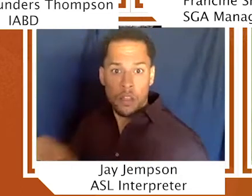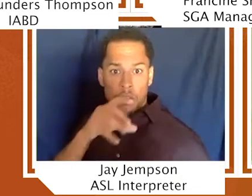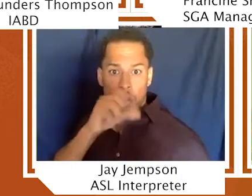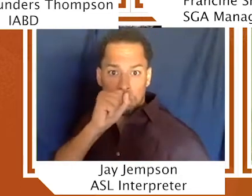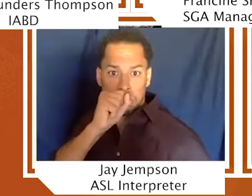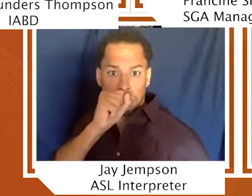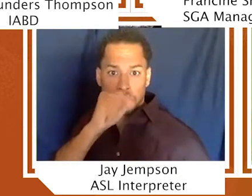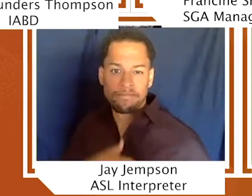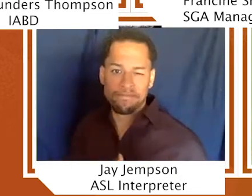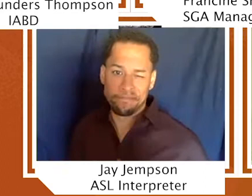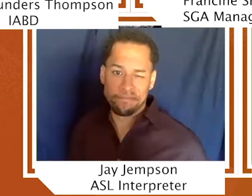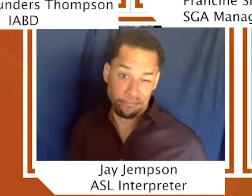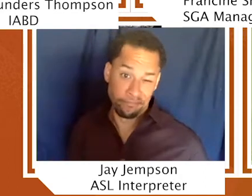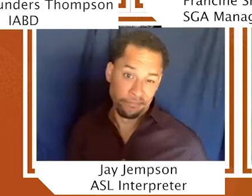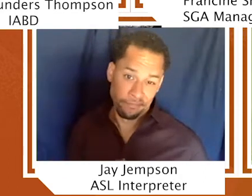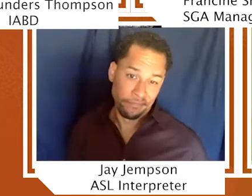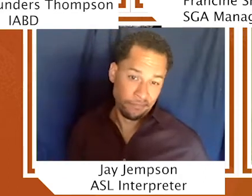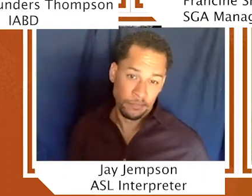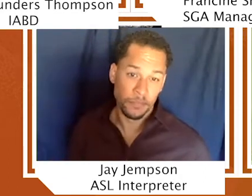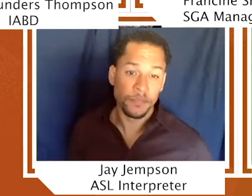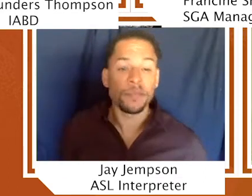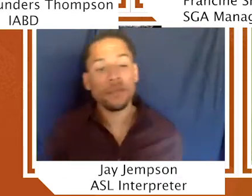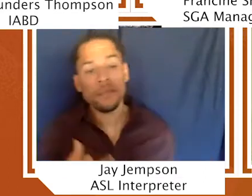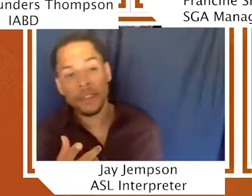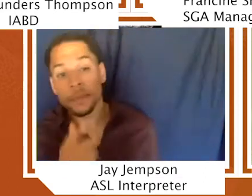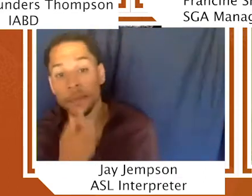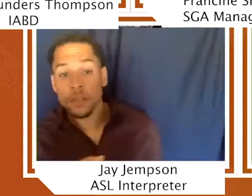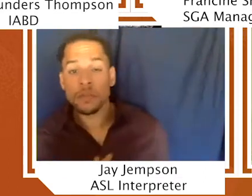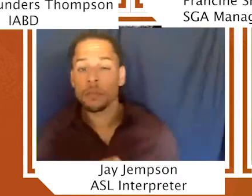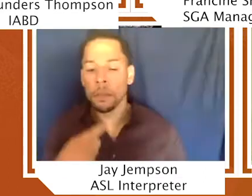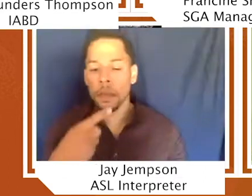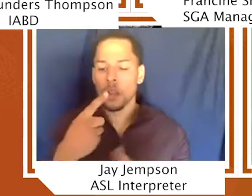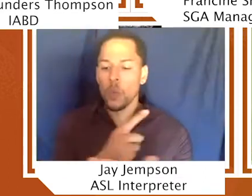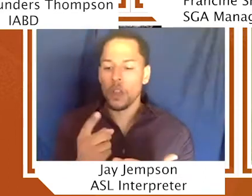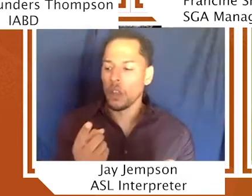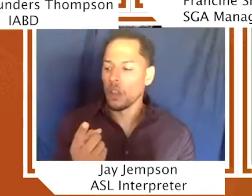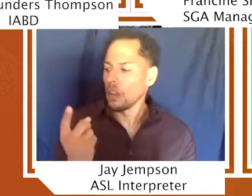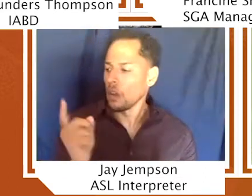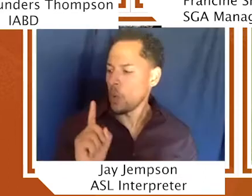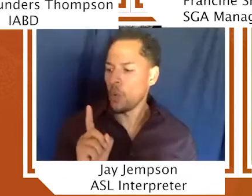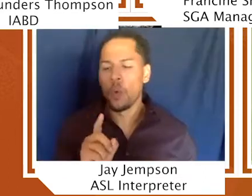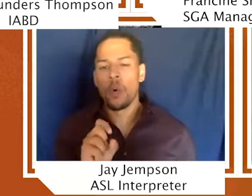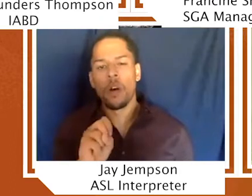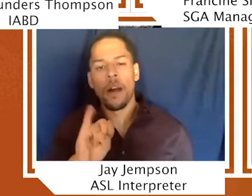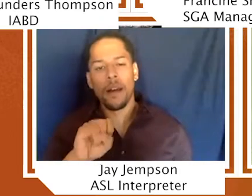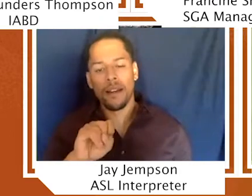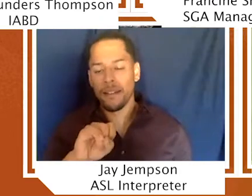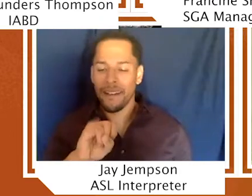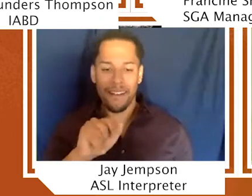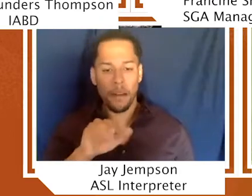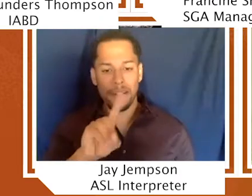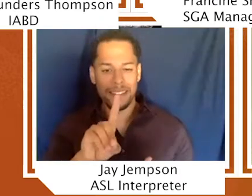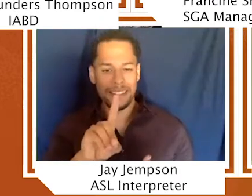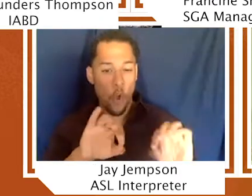And don't you know, when I went to the IABD office about a week ago to get the mail, there was that brown envelope, the white